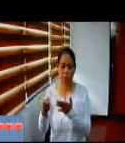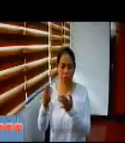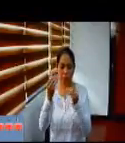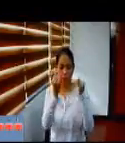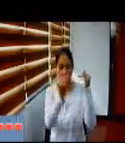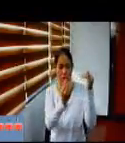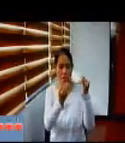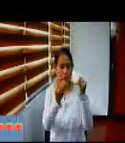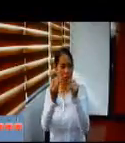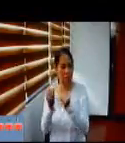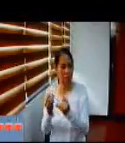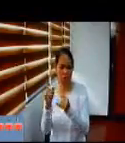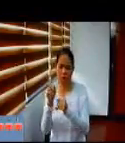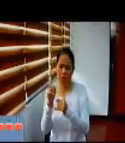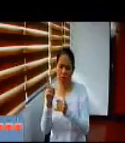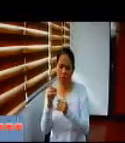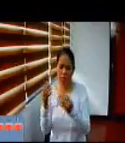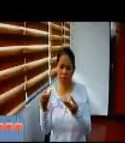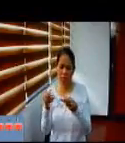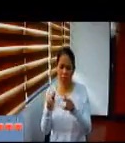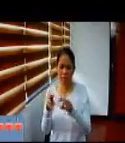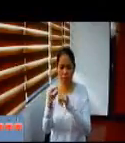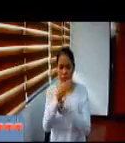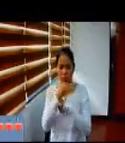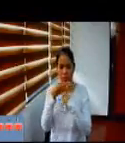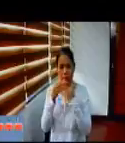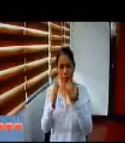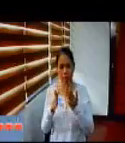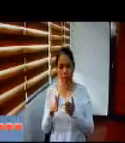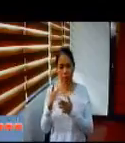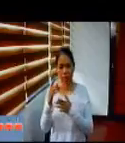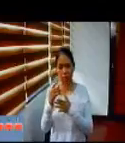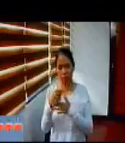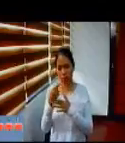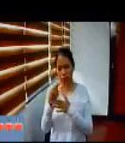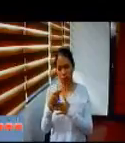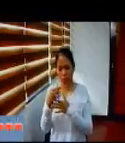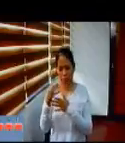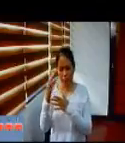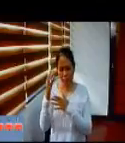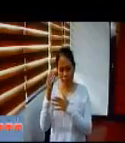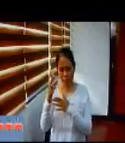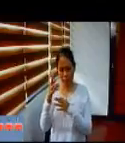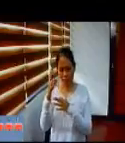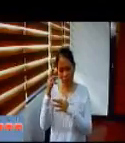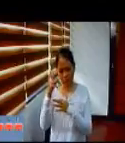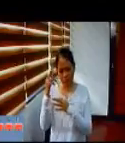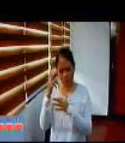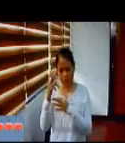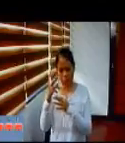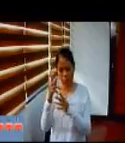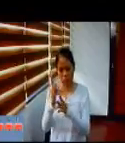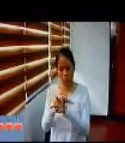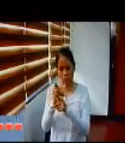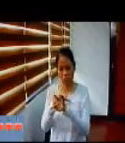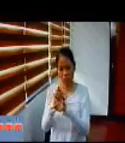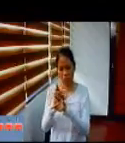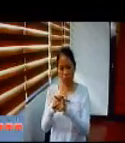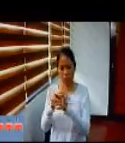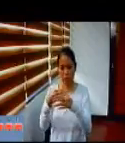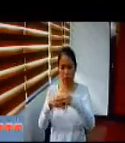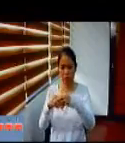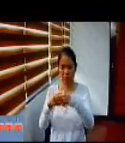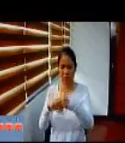think is going to happen to our farmers whose cost of production have increased, whose cost of logistics and marketing has